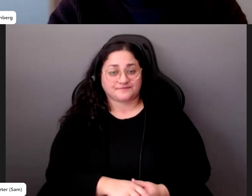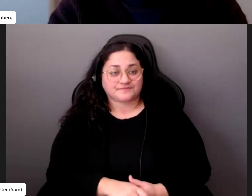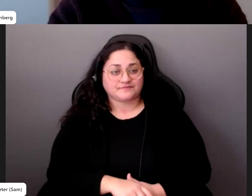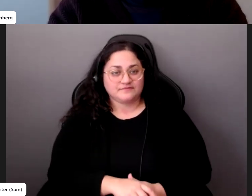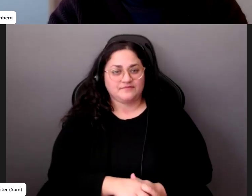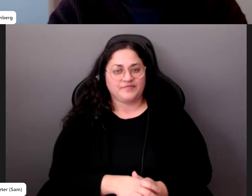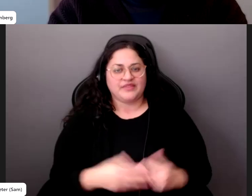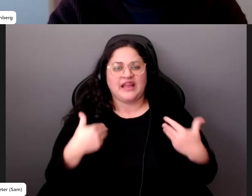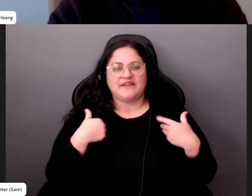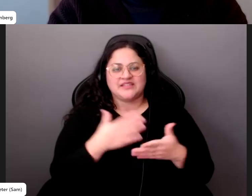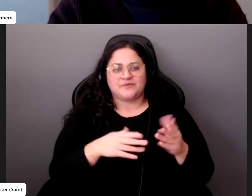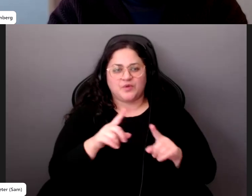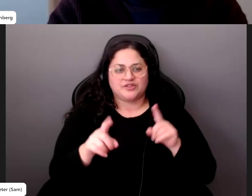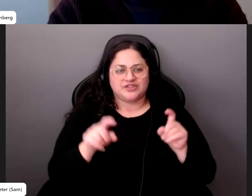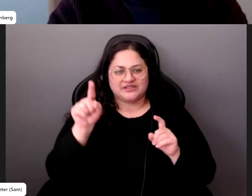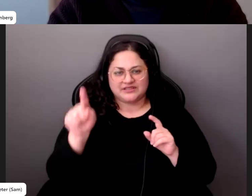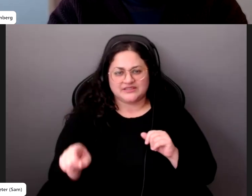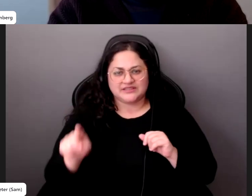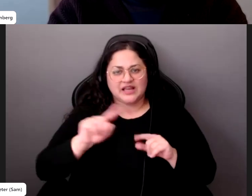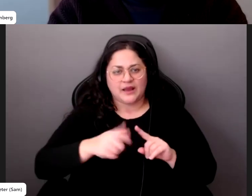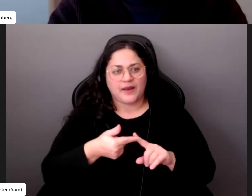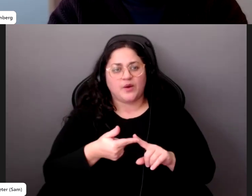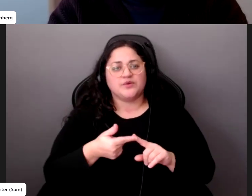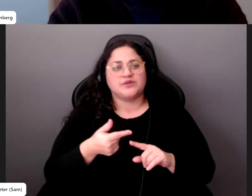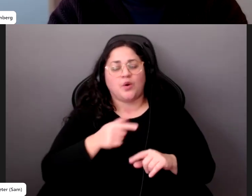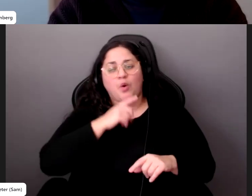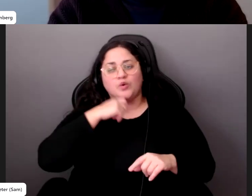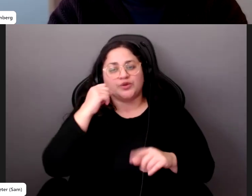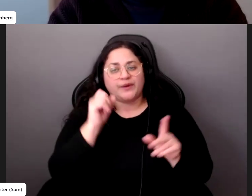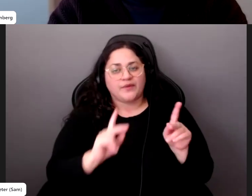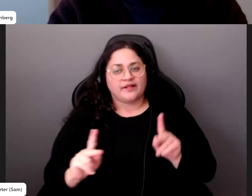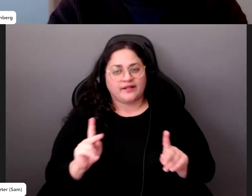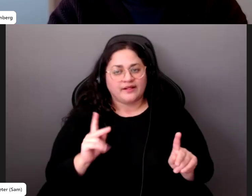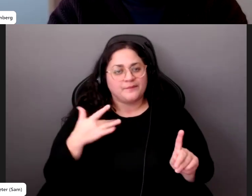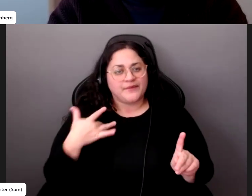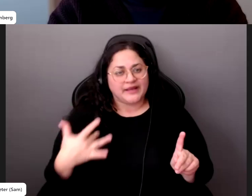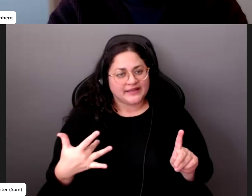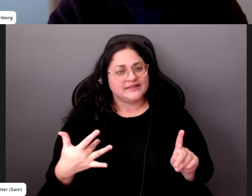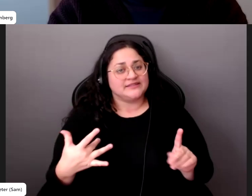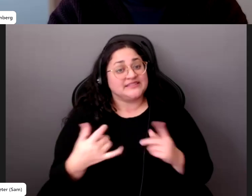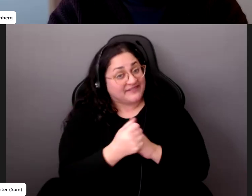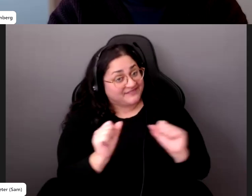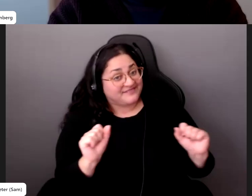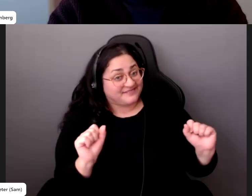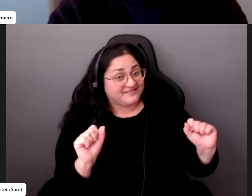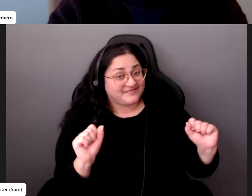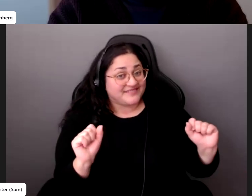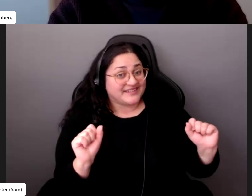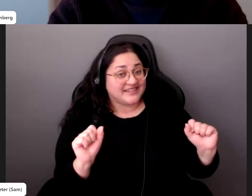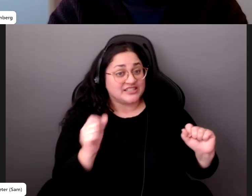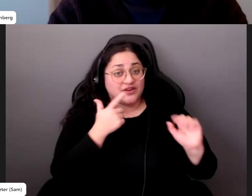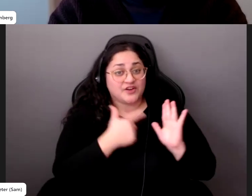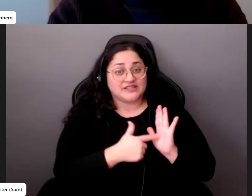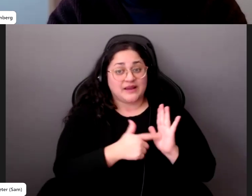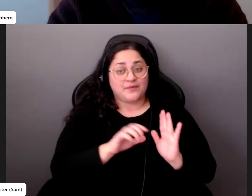safety of older people. So not just data safety, but safety in general. Is ChatGPT really a place that they should